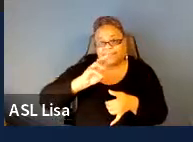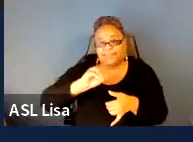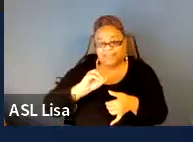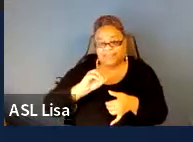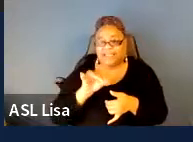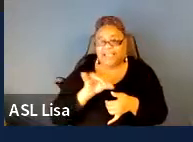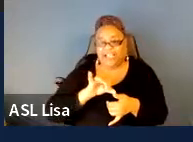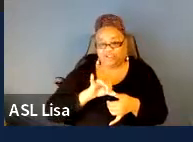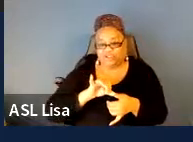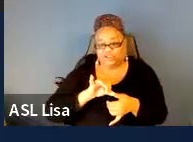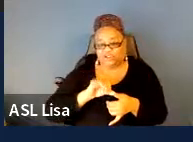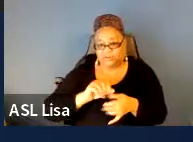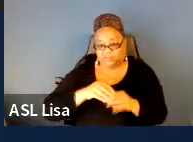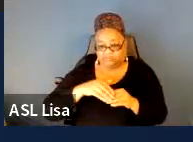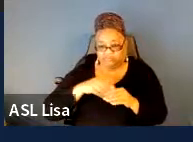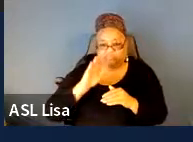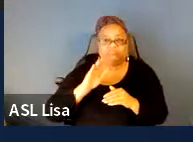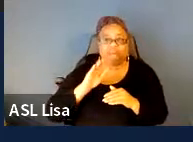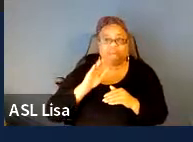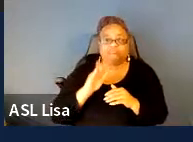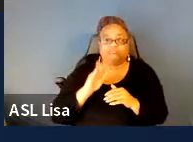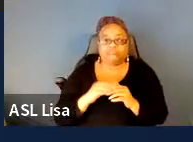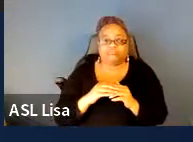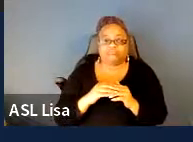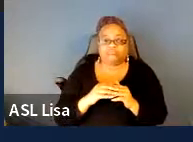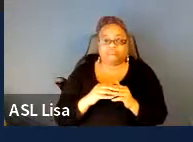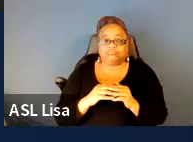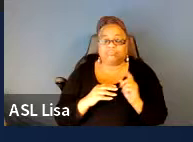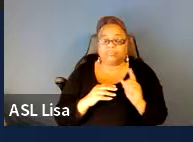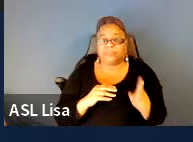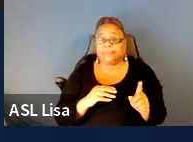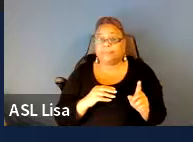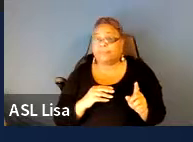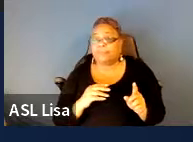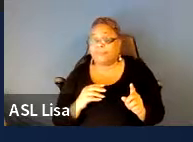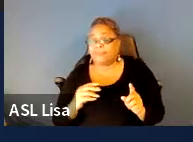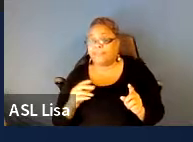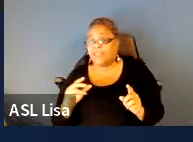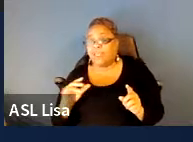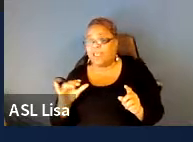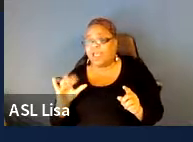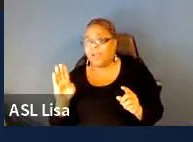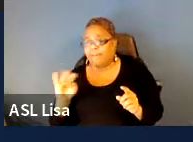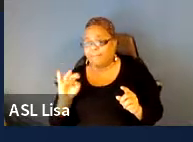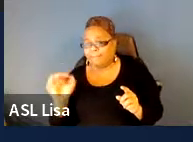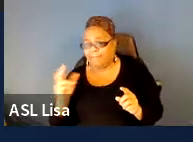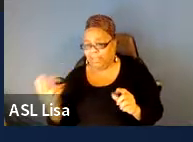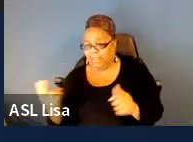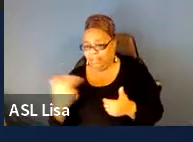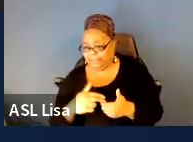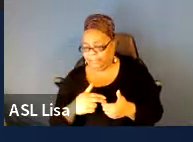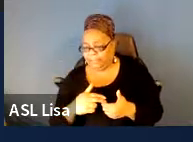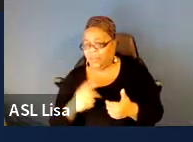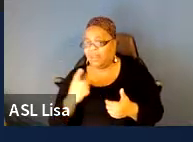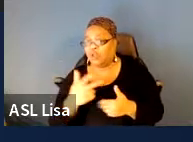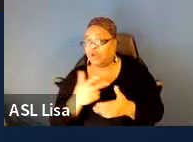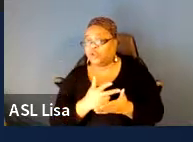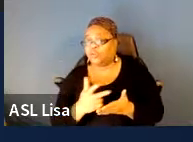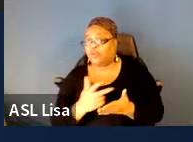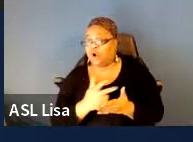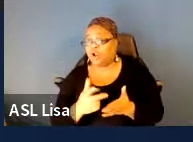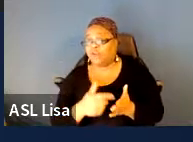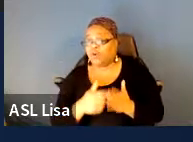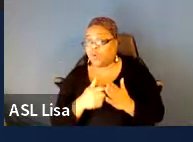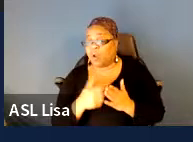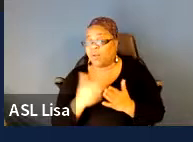ground. Also, this is Bill. I was just going to jump in there, Josh, and just say that in those parking requirements, there may be